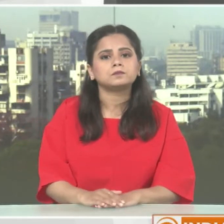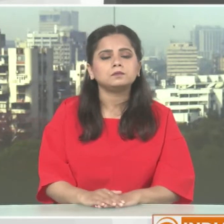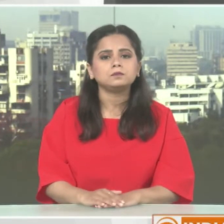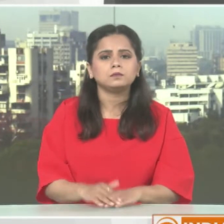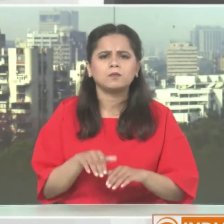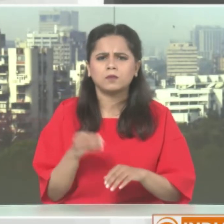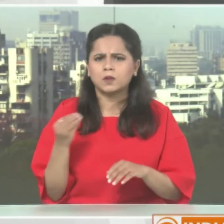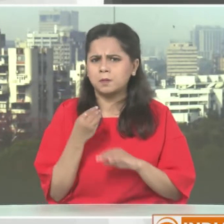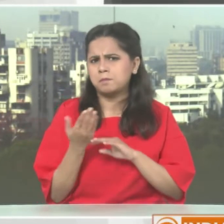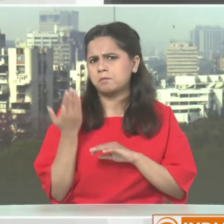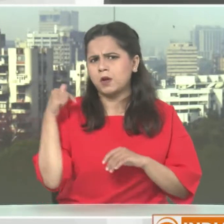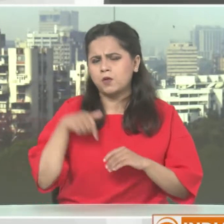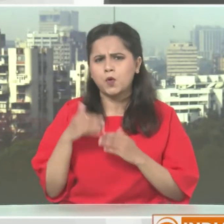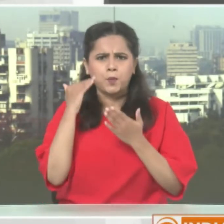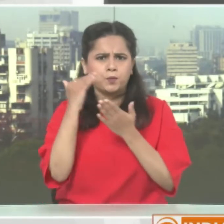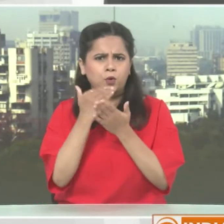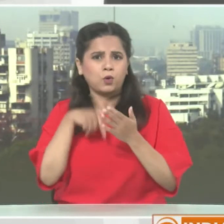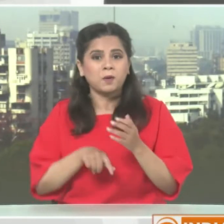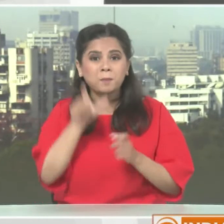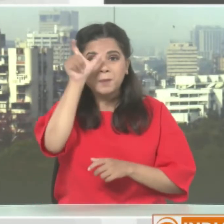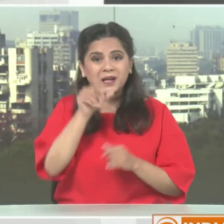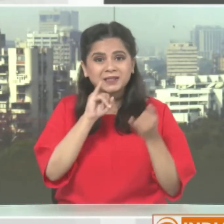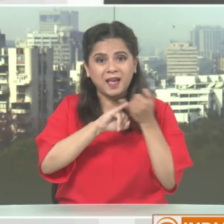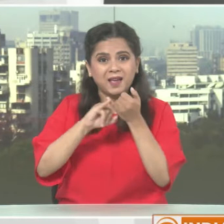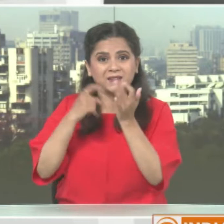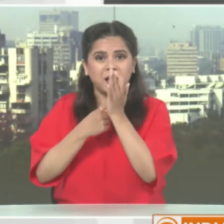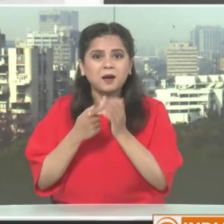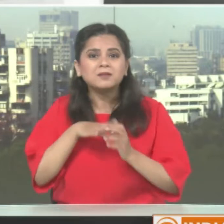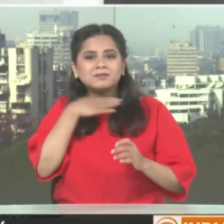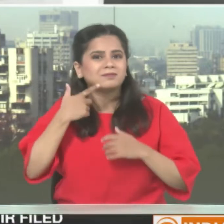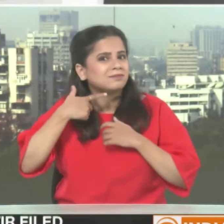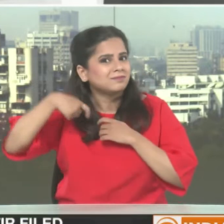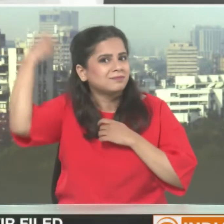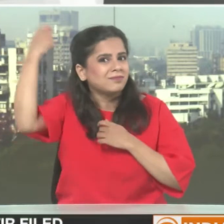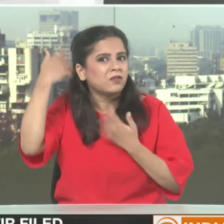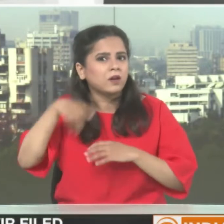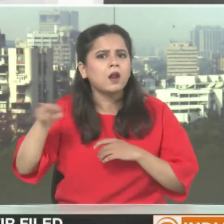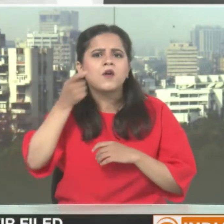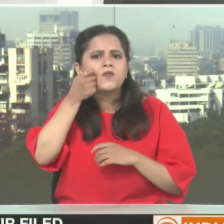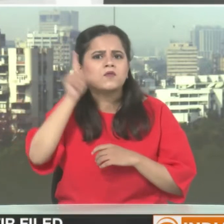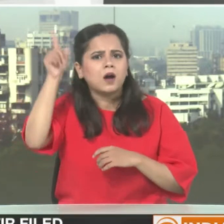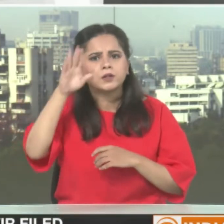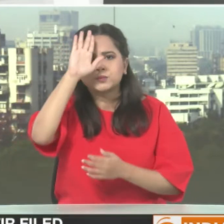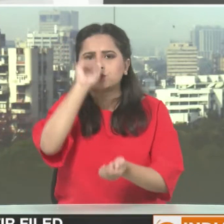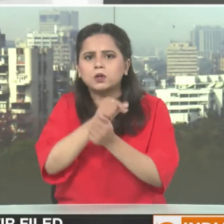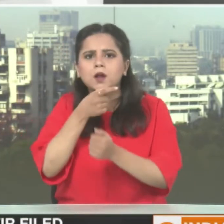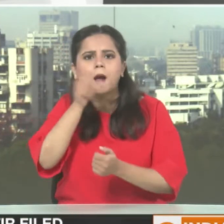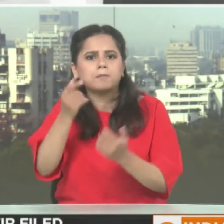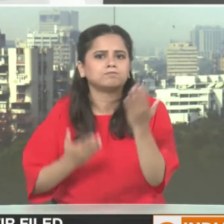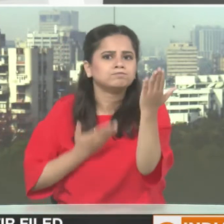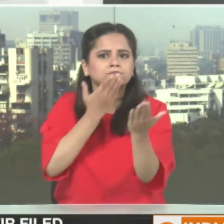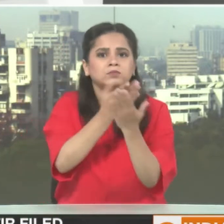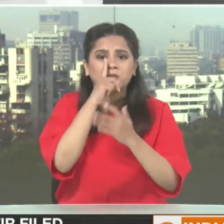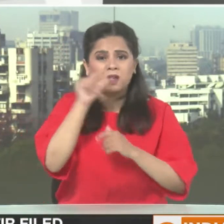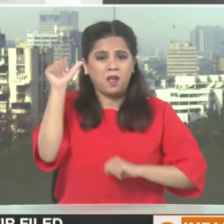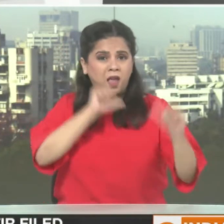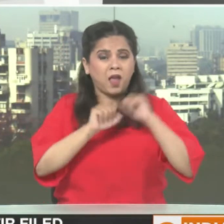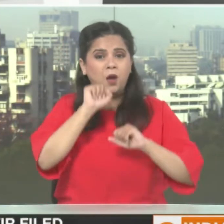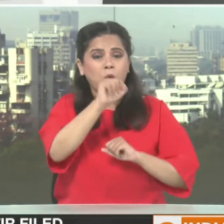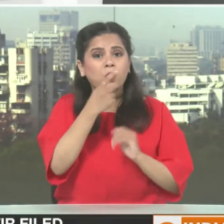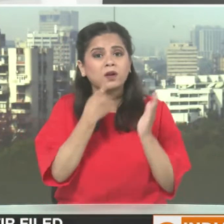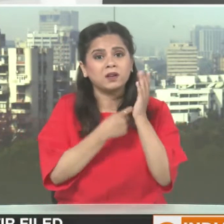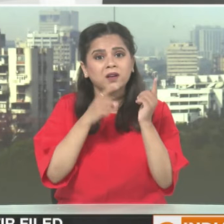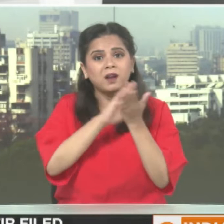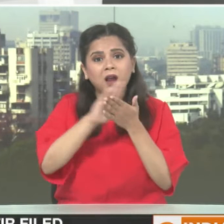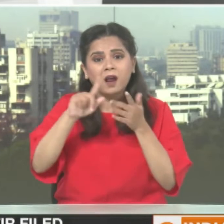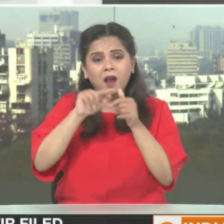And in a recent turn of events in actor Sushant Singh Rajput's death case, his father has lodged a police complaint against actress Riya Chakraborty and